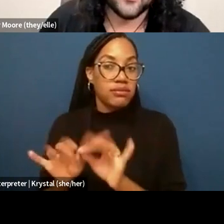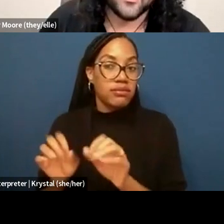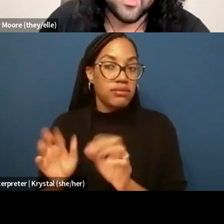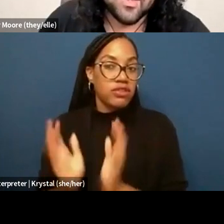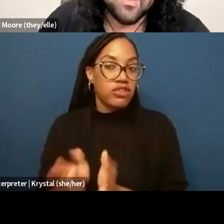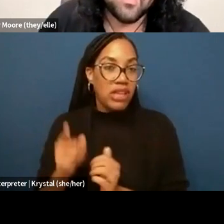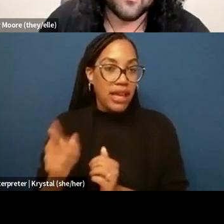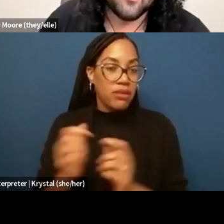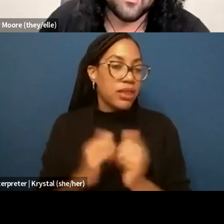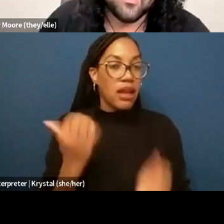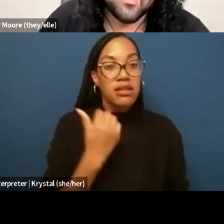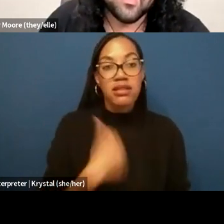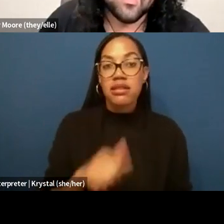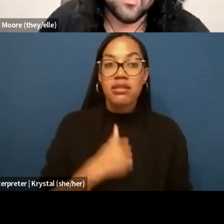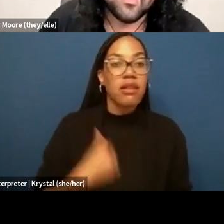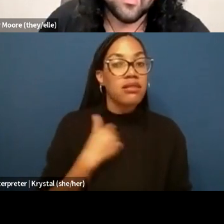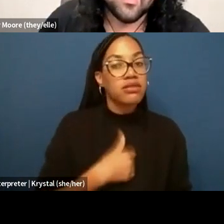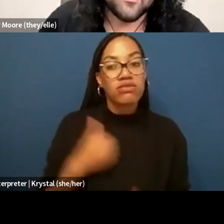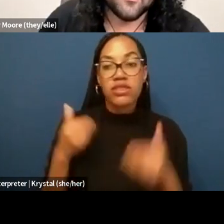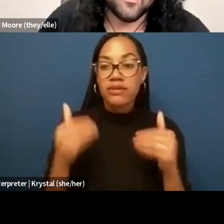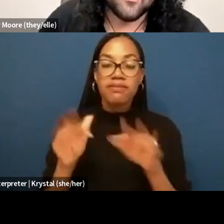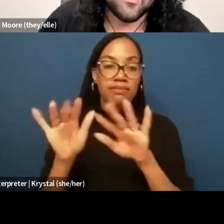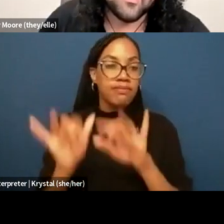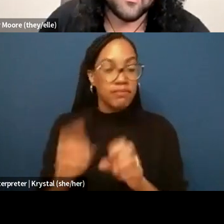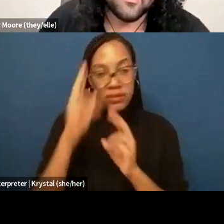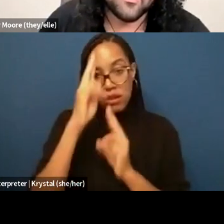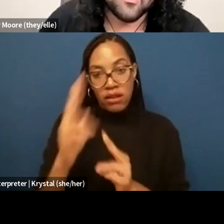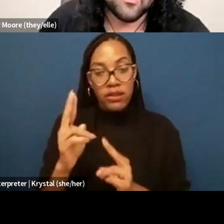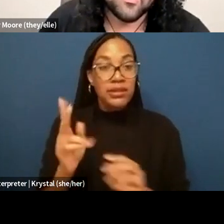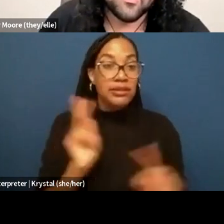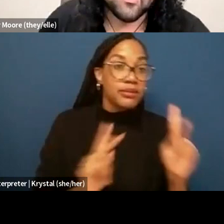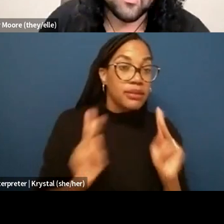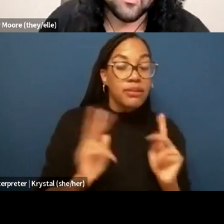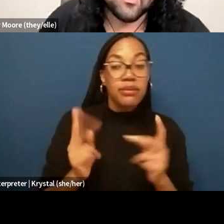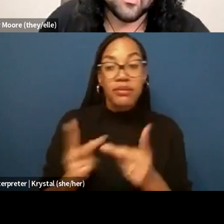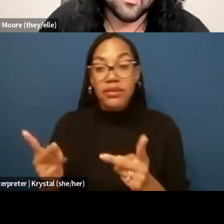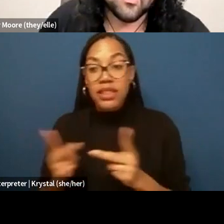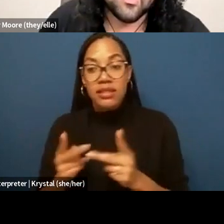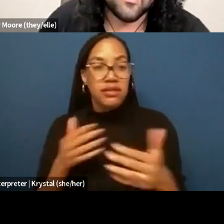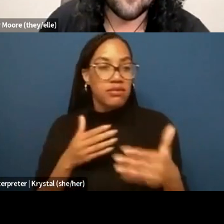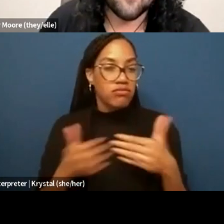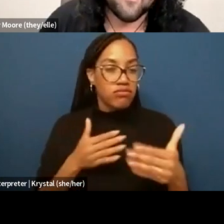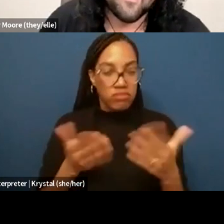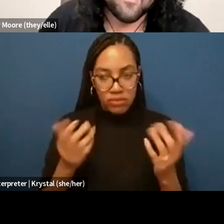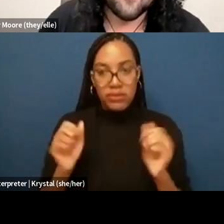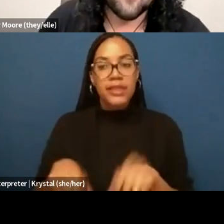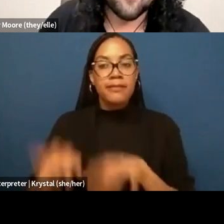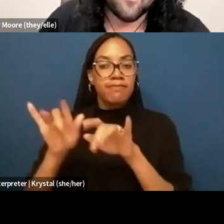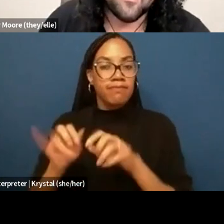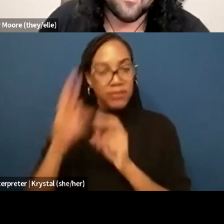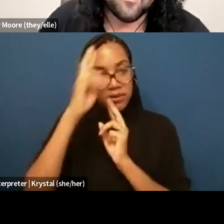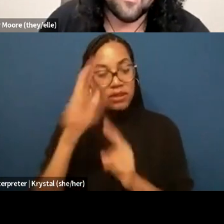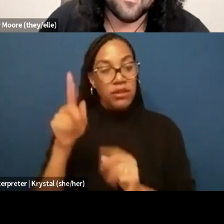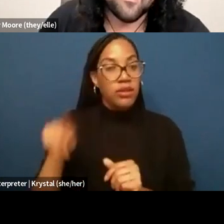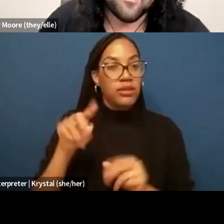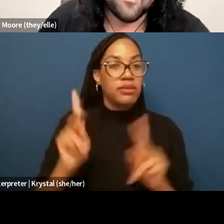people, maybe even the places, that we can take that moment here and now, because it is so